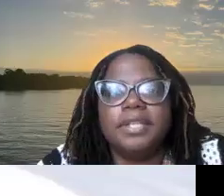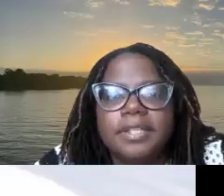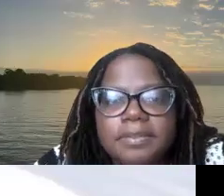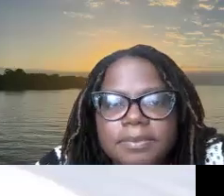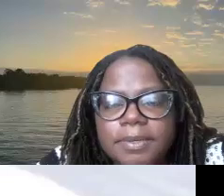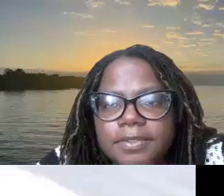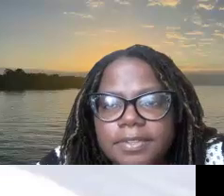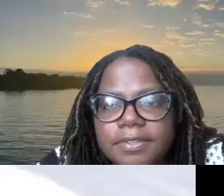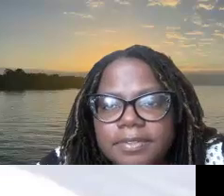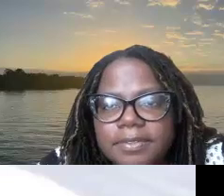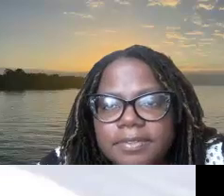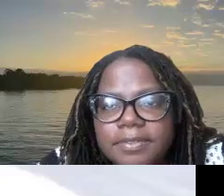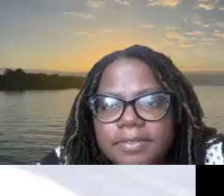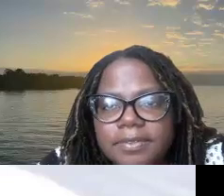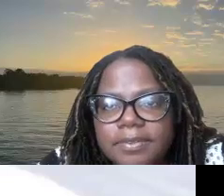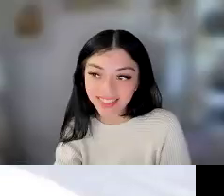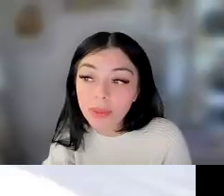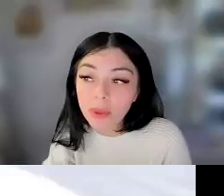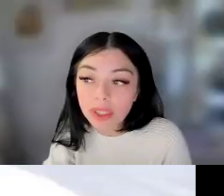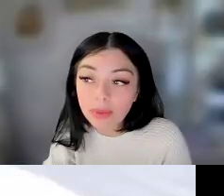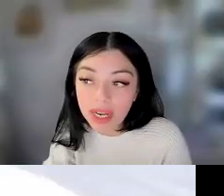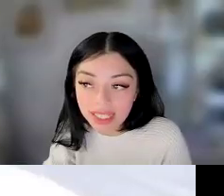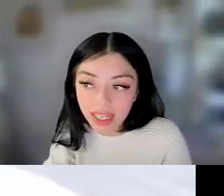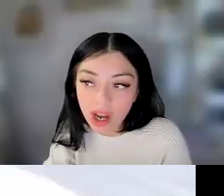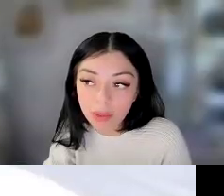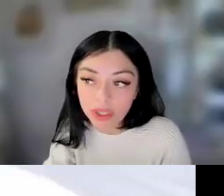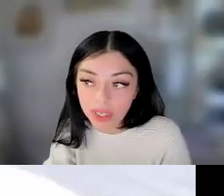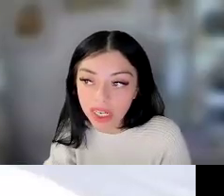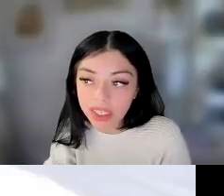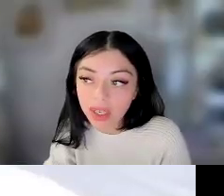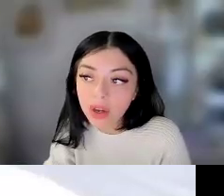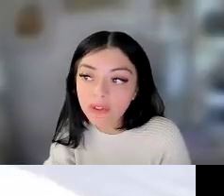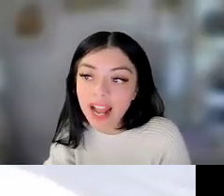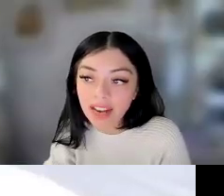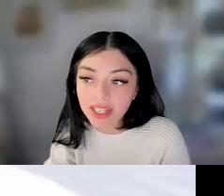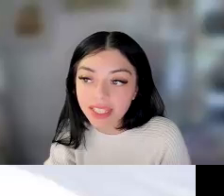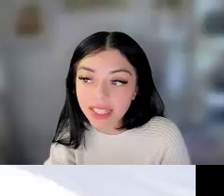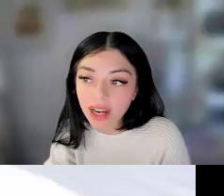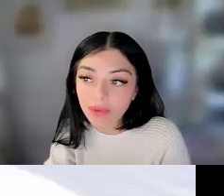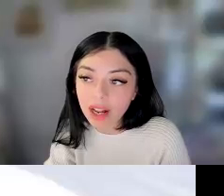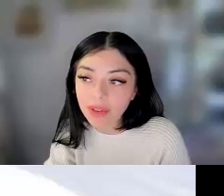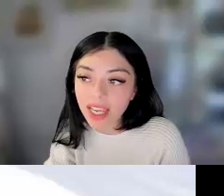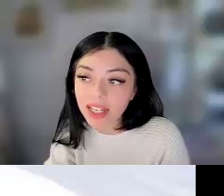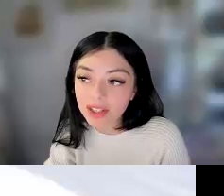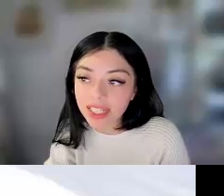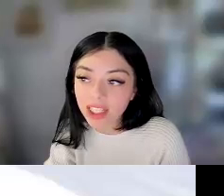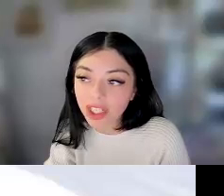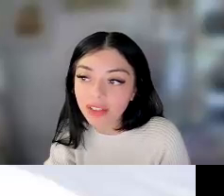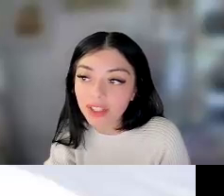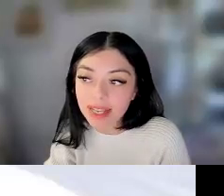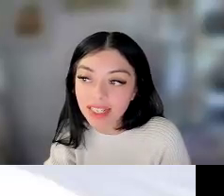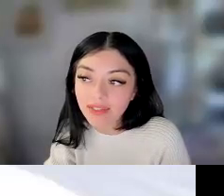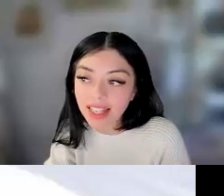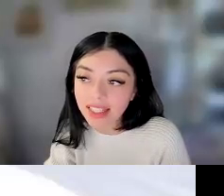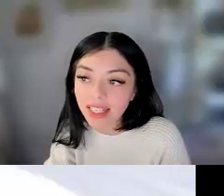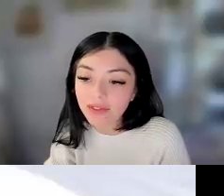Would you repeat that again? Of course. What are the most pressing opportunities for advocacy around the intersection